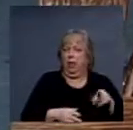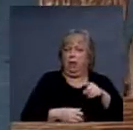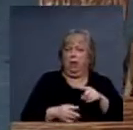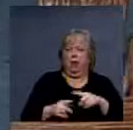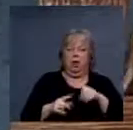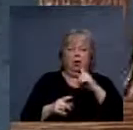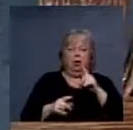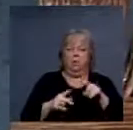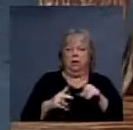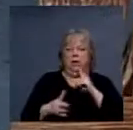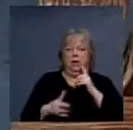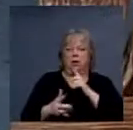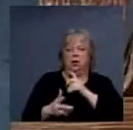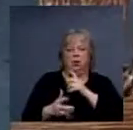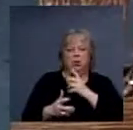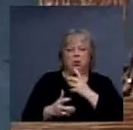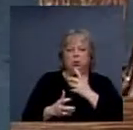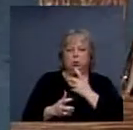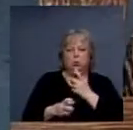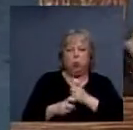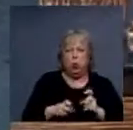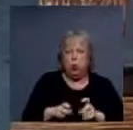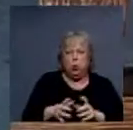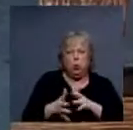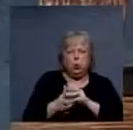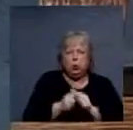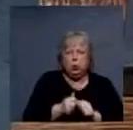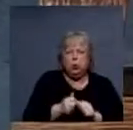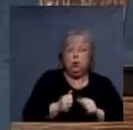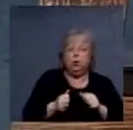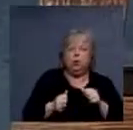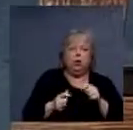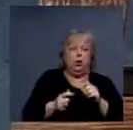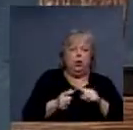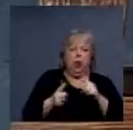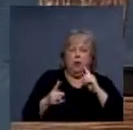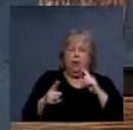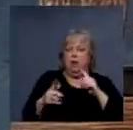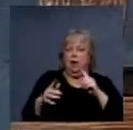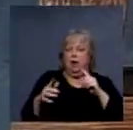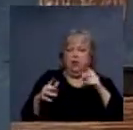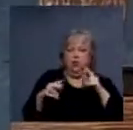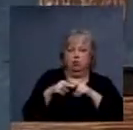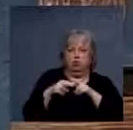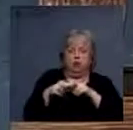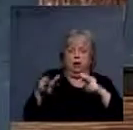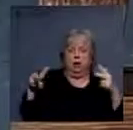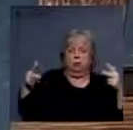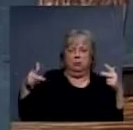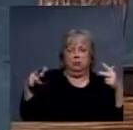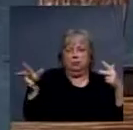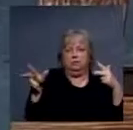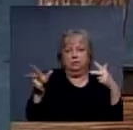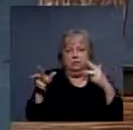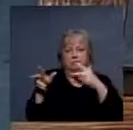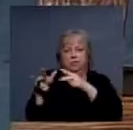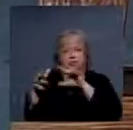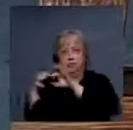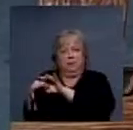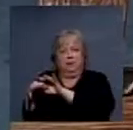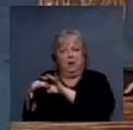a cruelty situation. I mean, when these are clashing together, and that's going to cause them to